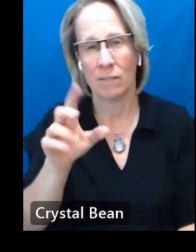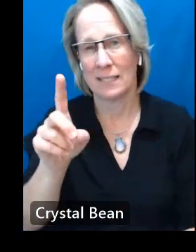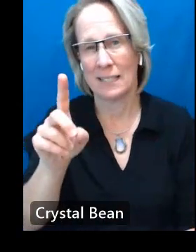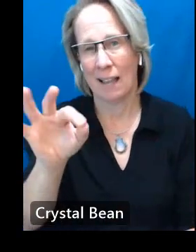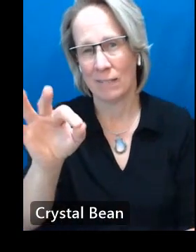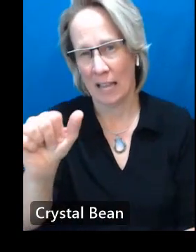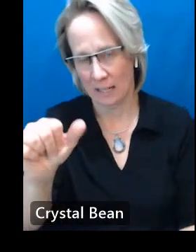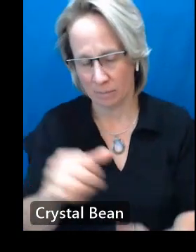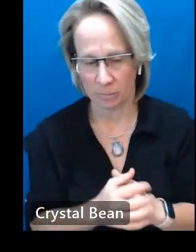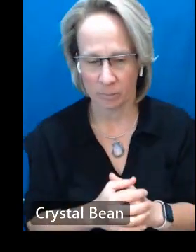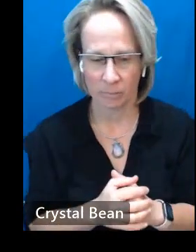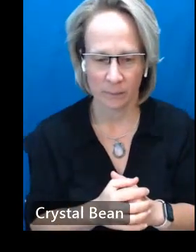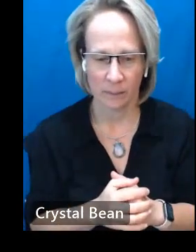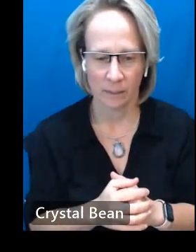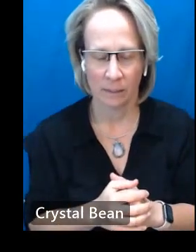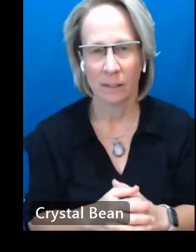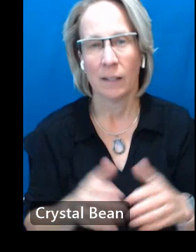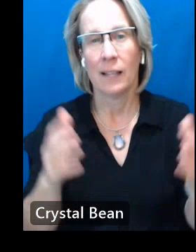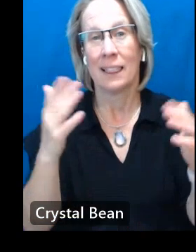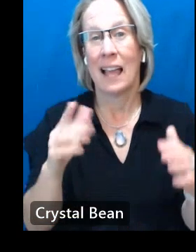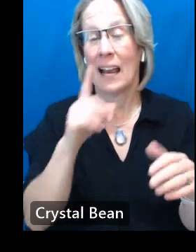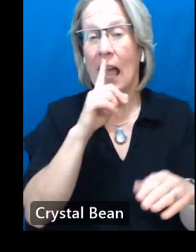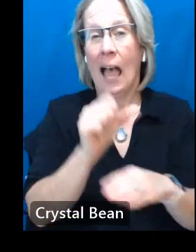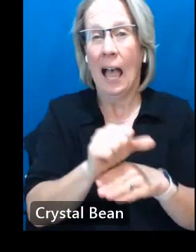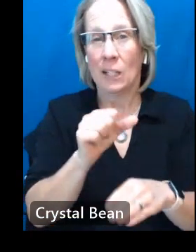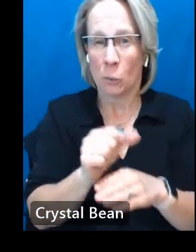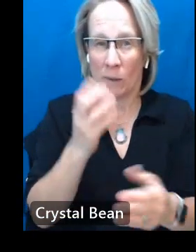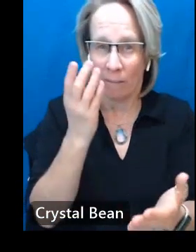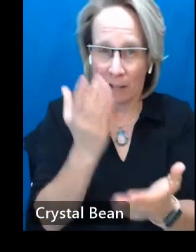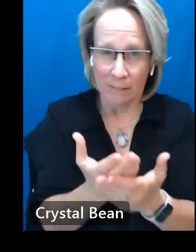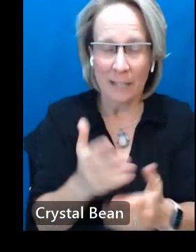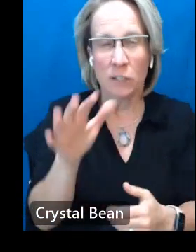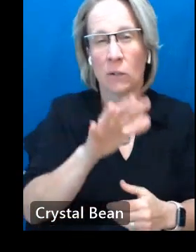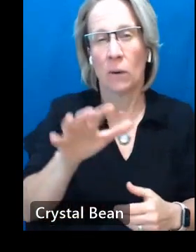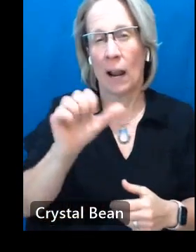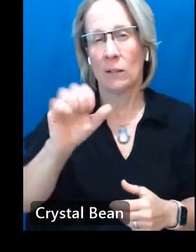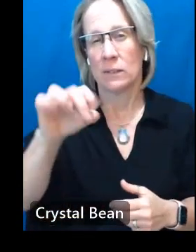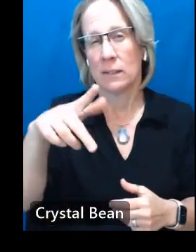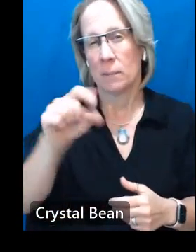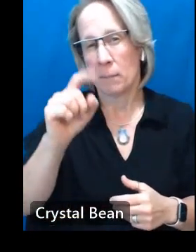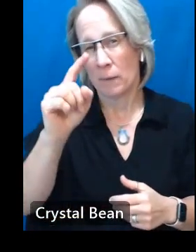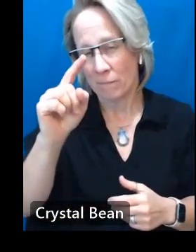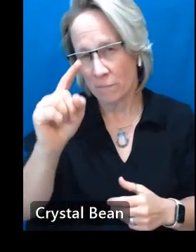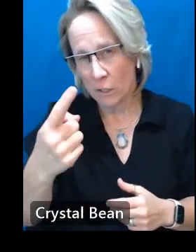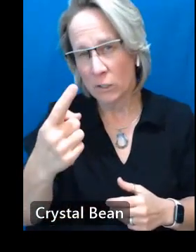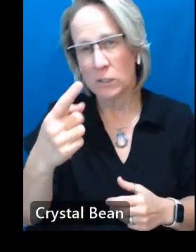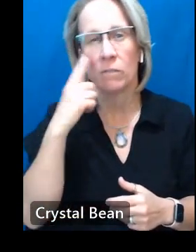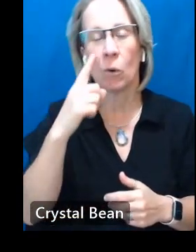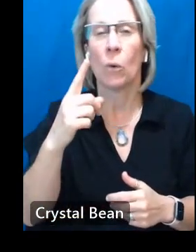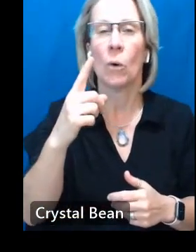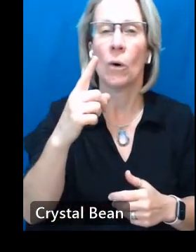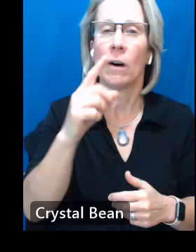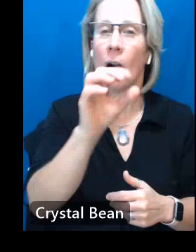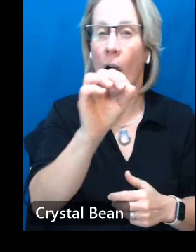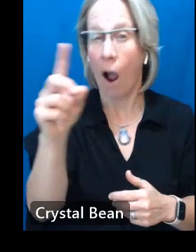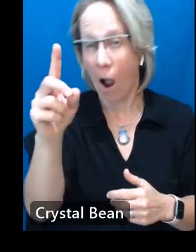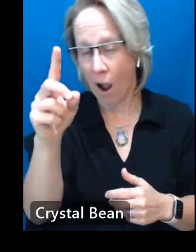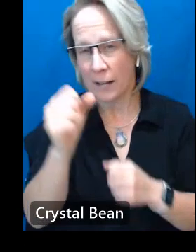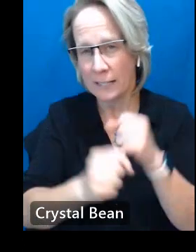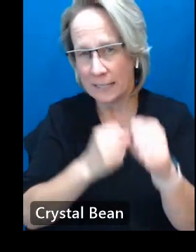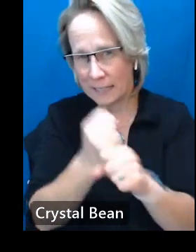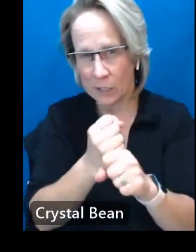And then there's the actual verification. As around December 1st of each odd number fiscal year, you'll need to submit verification that they are in